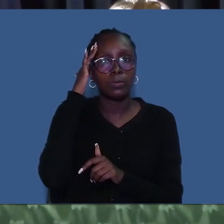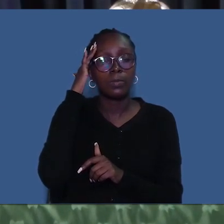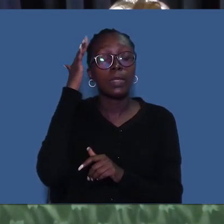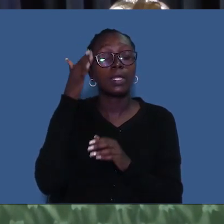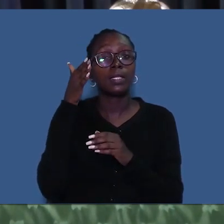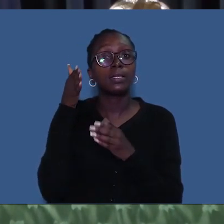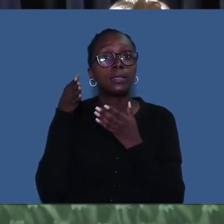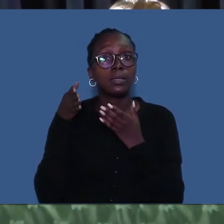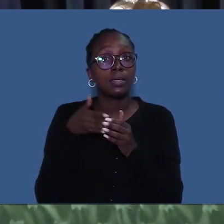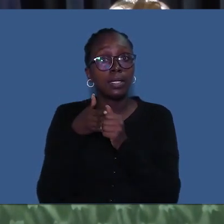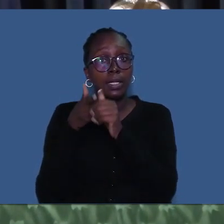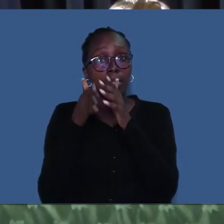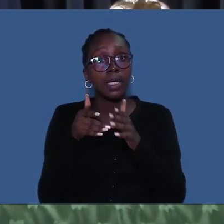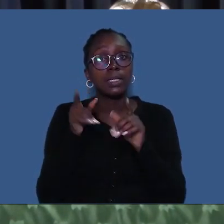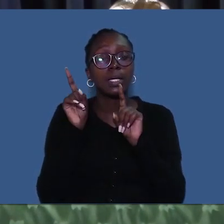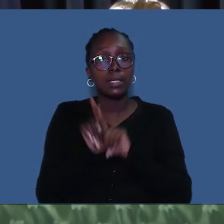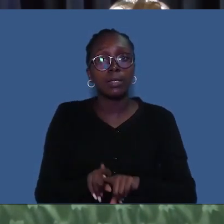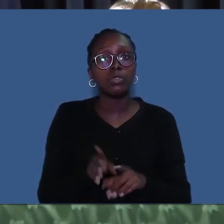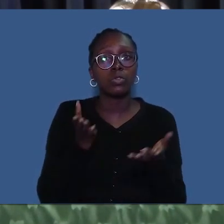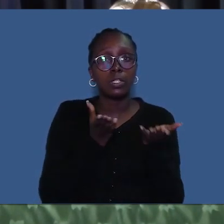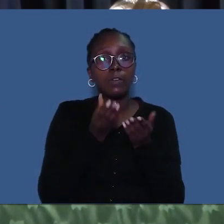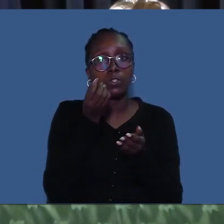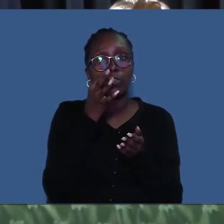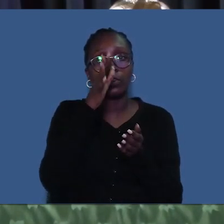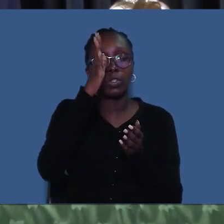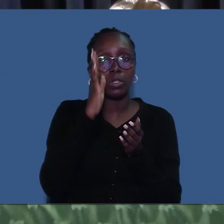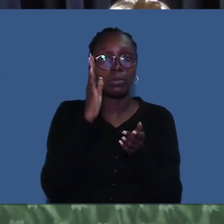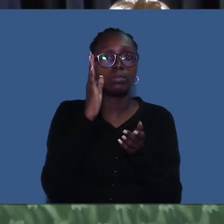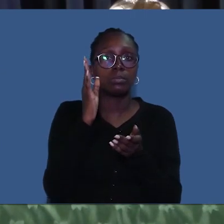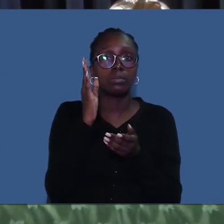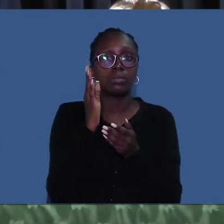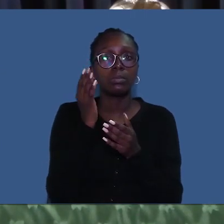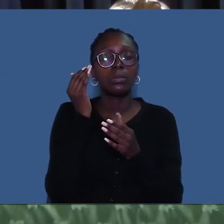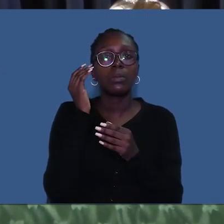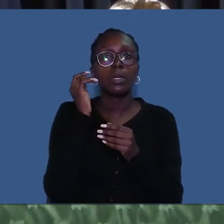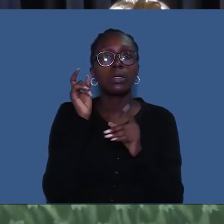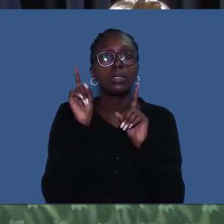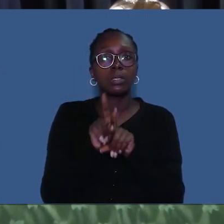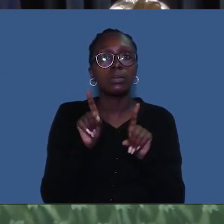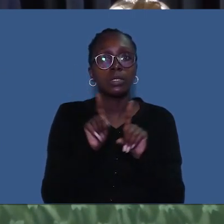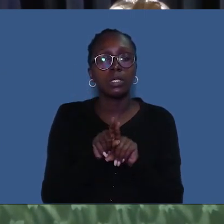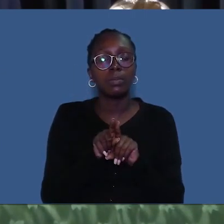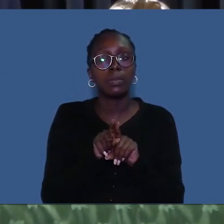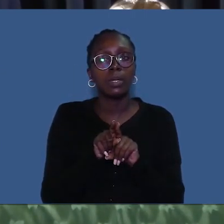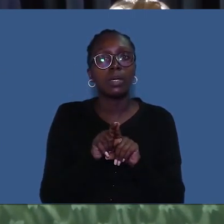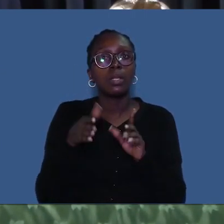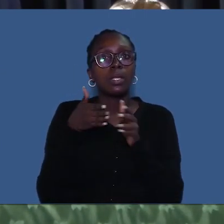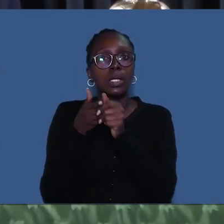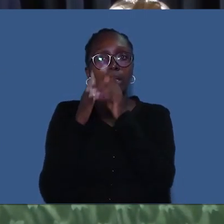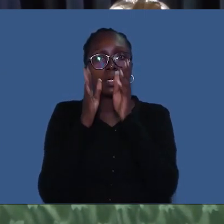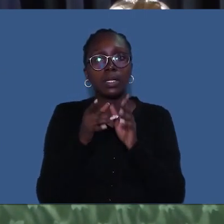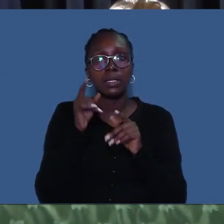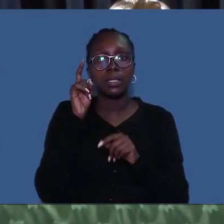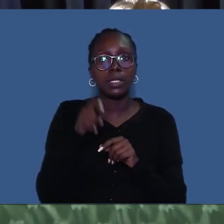God and ultimately know that they are accountable to God. We should also look out for justice and fairness in